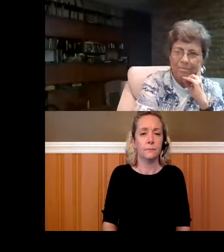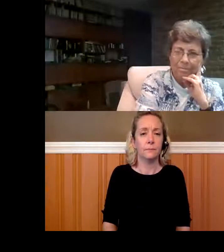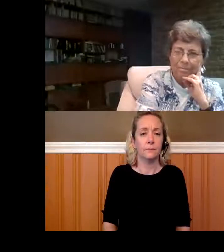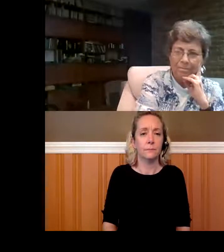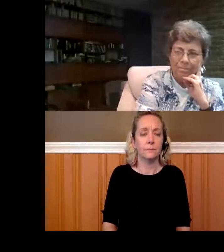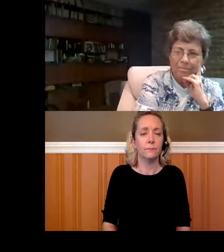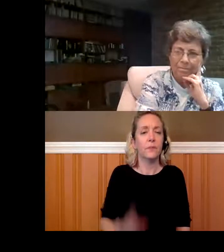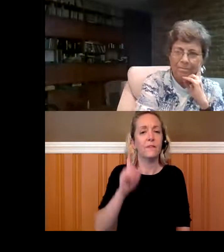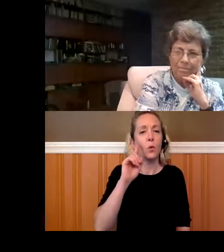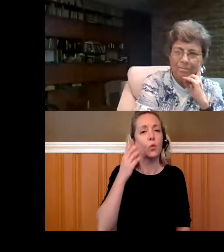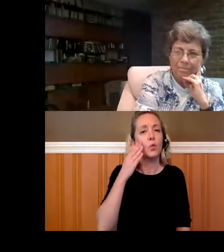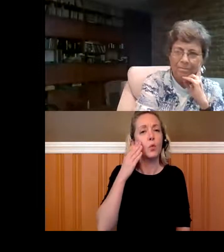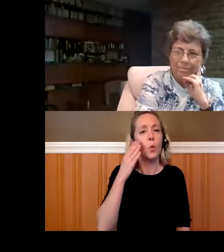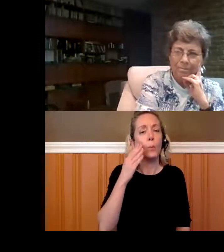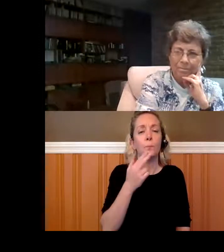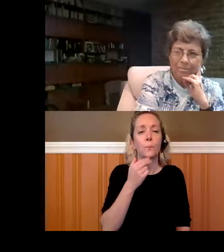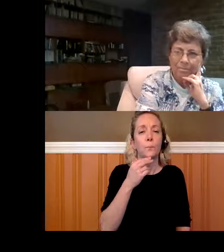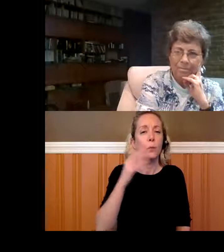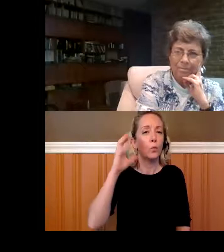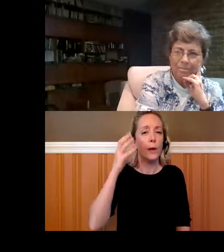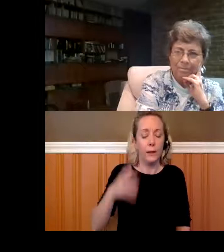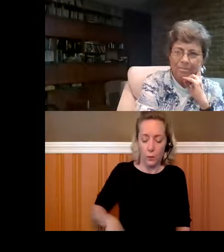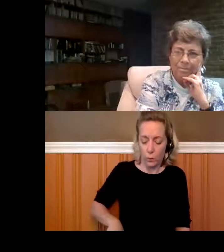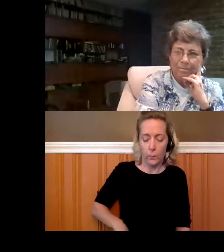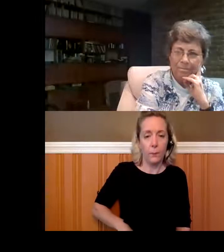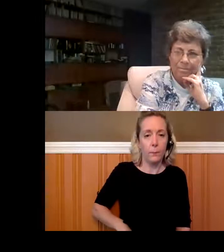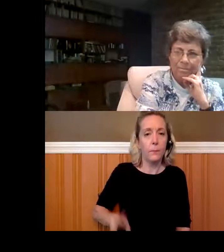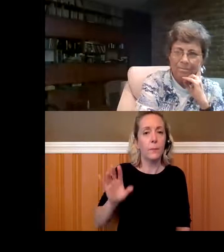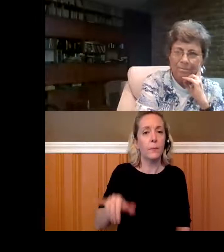radio. He goes behind the counter and gets some batteries. Think